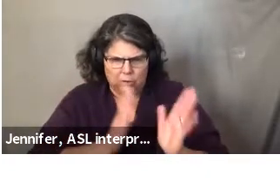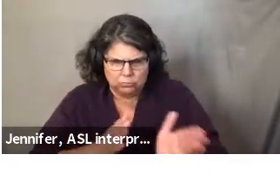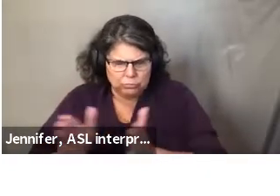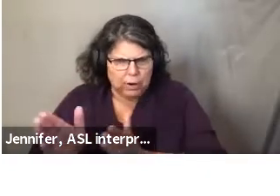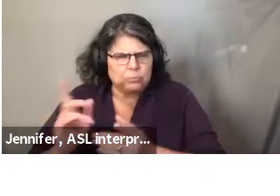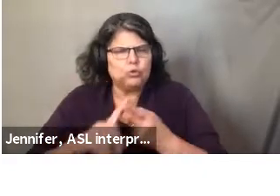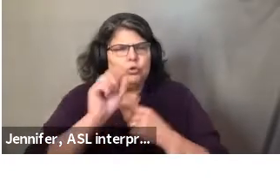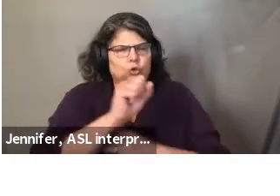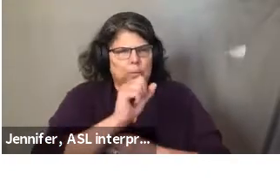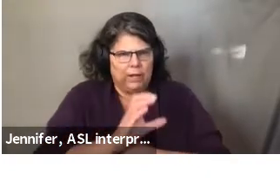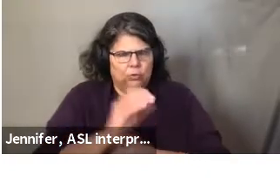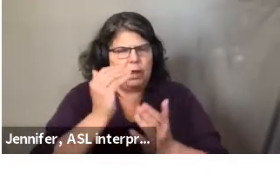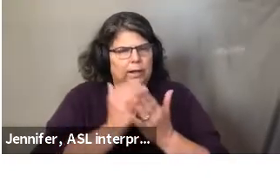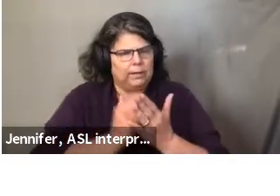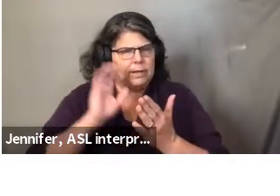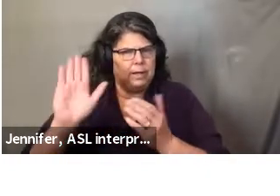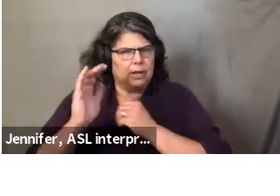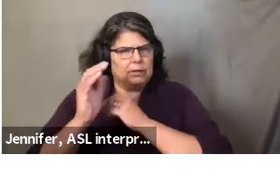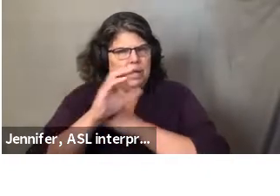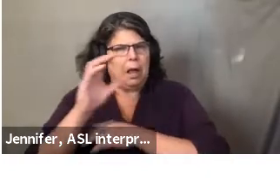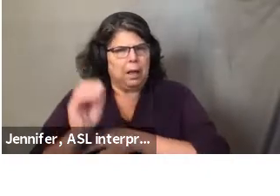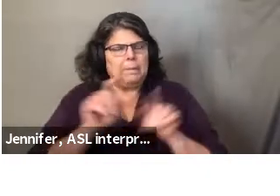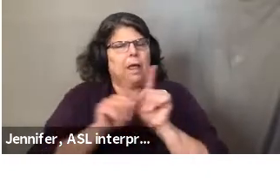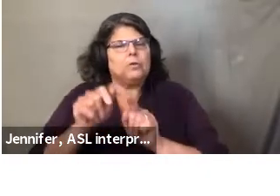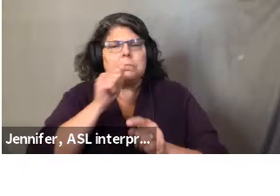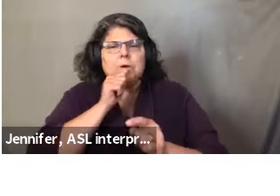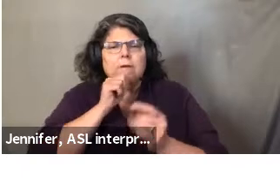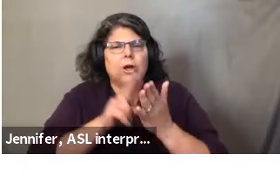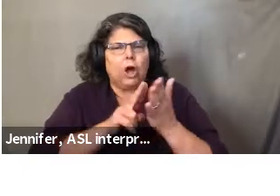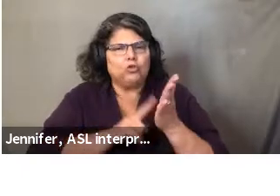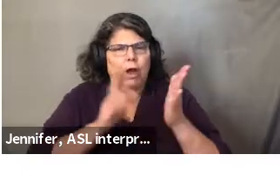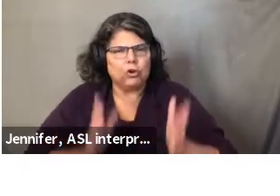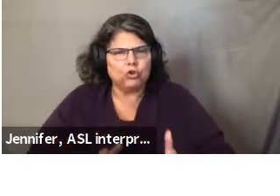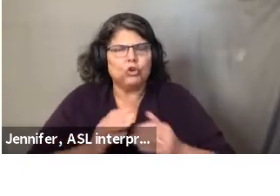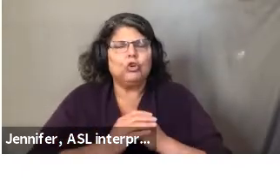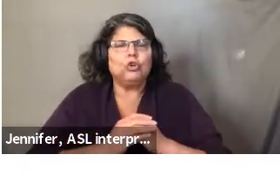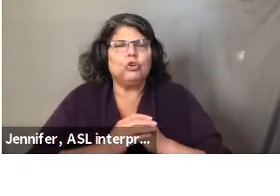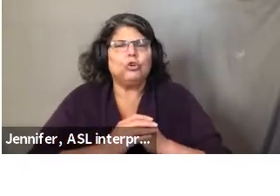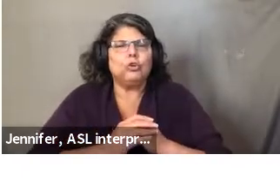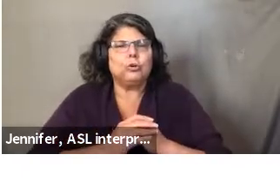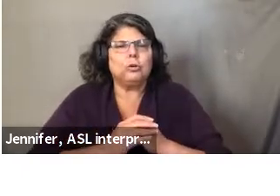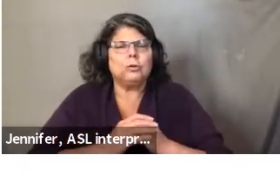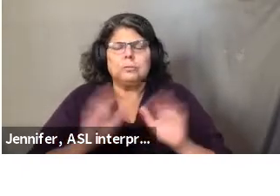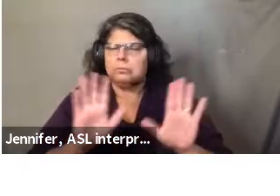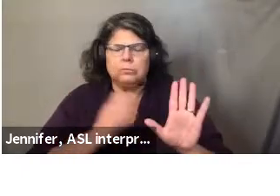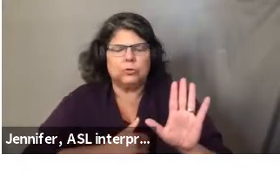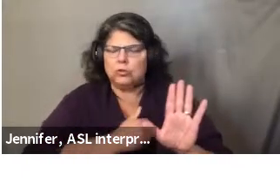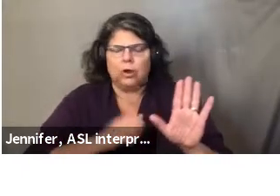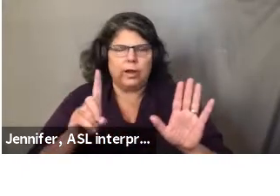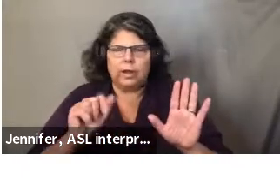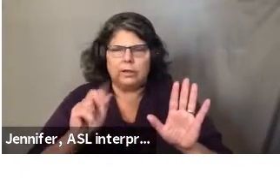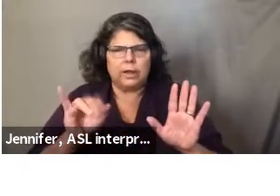his company as the private contractor. Actually, this is, sorry, David, this